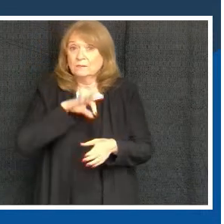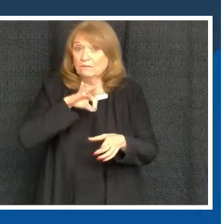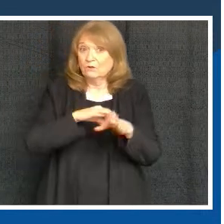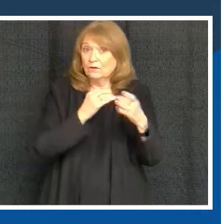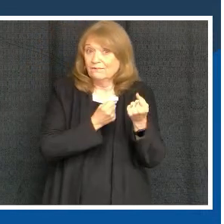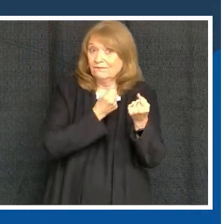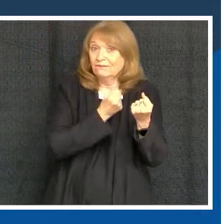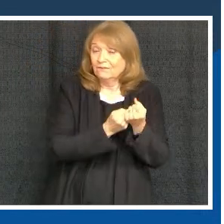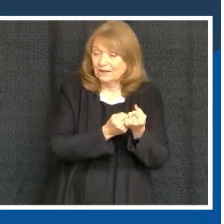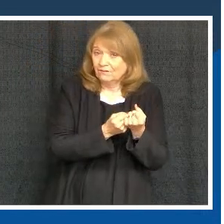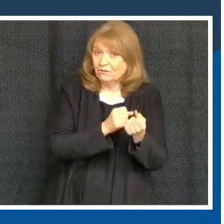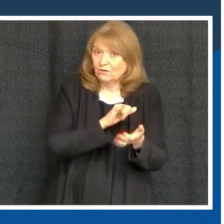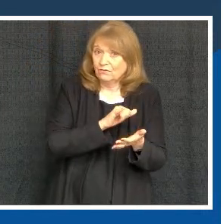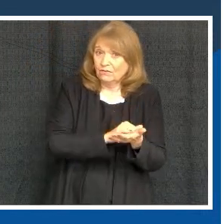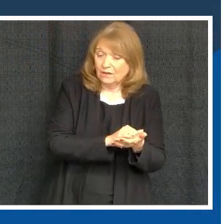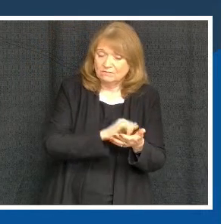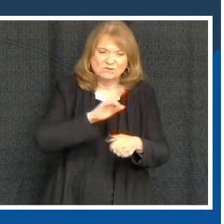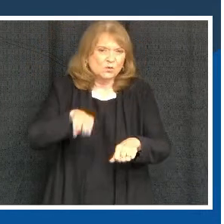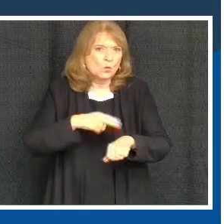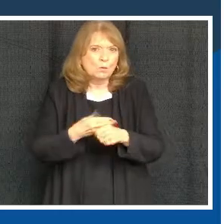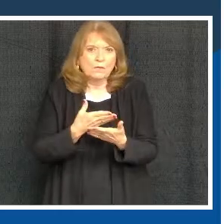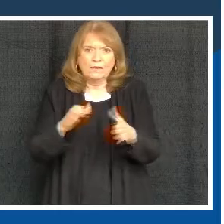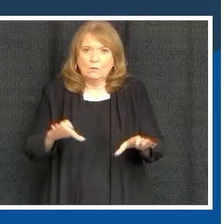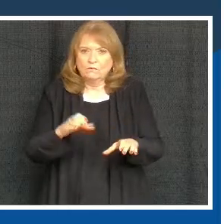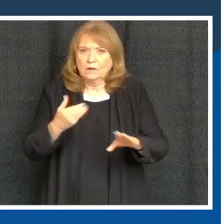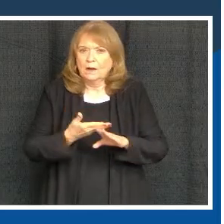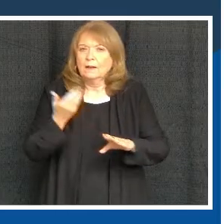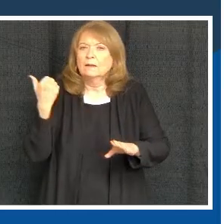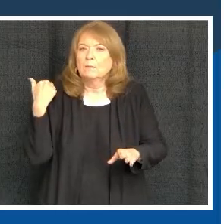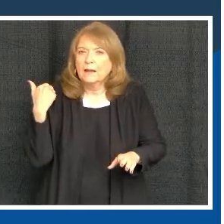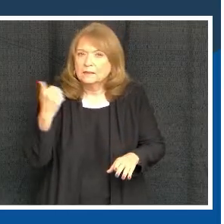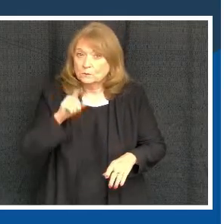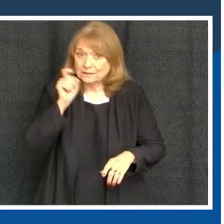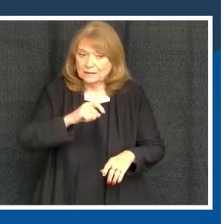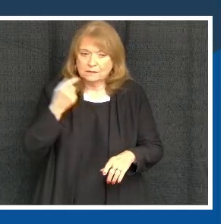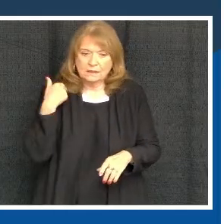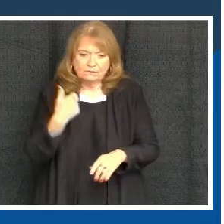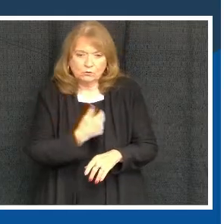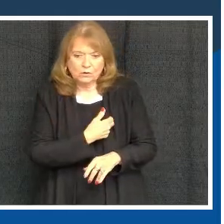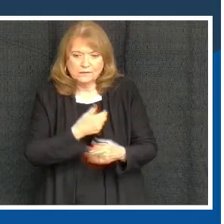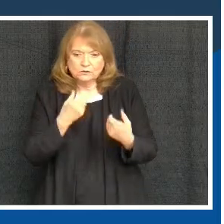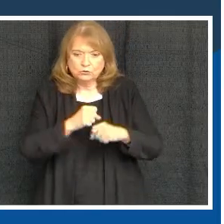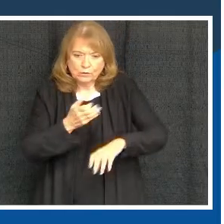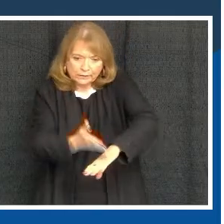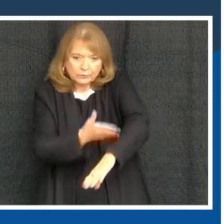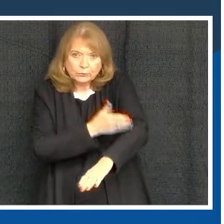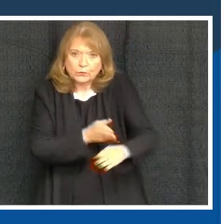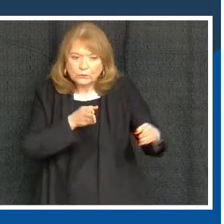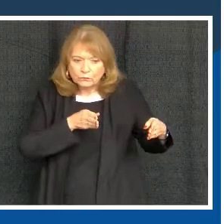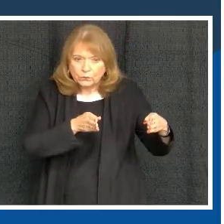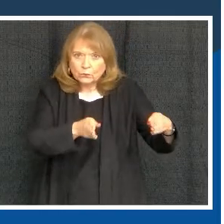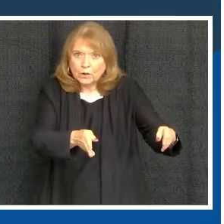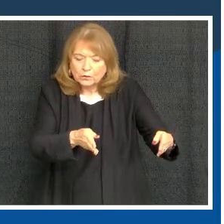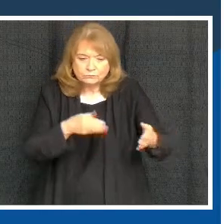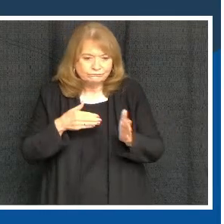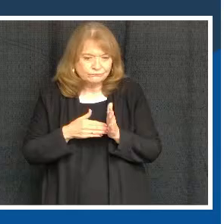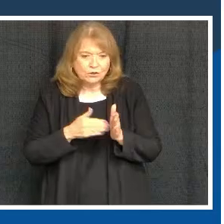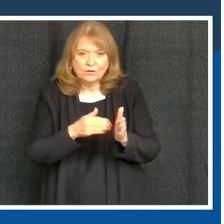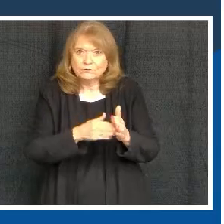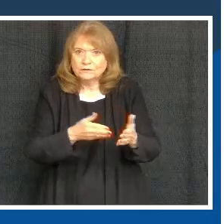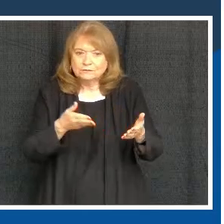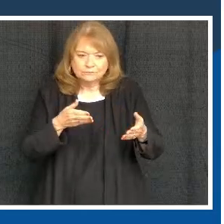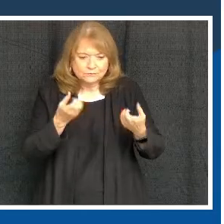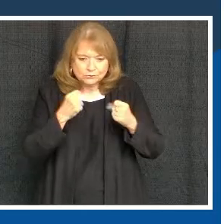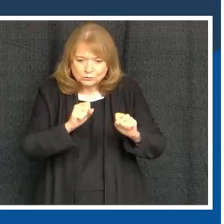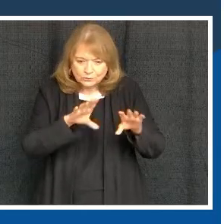This is the normal thing that we've done in the past when it's necessary for us to do roadway improvements. Often the street department